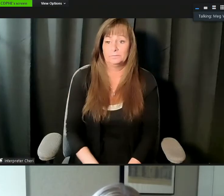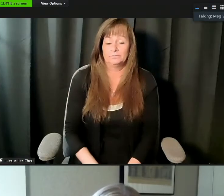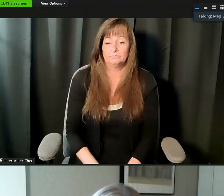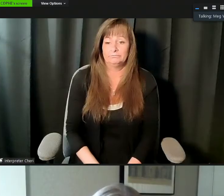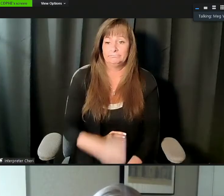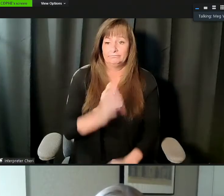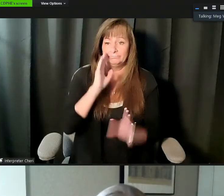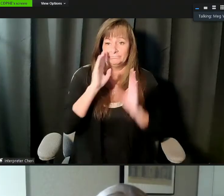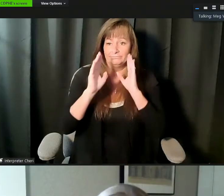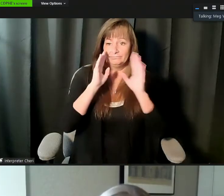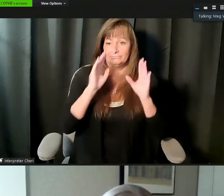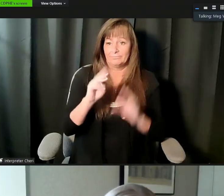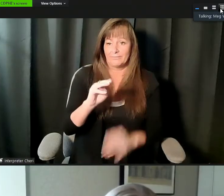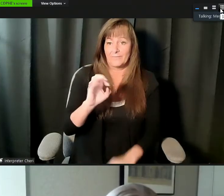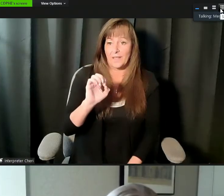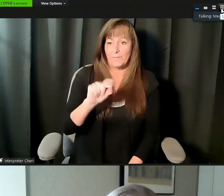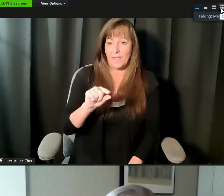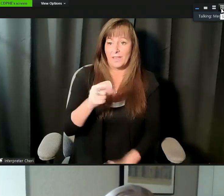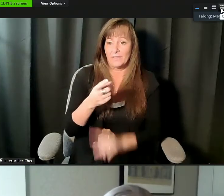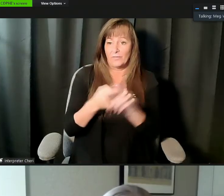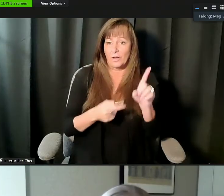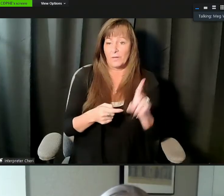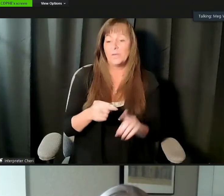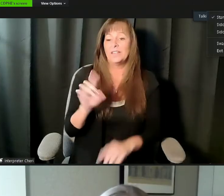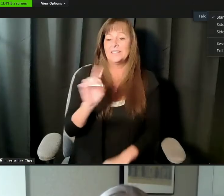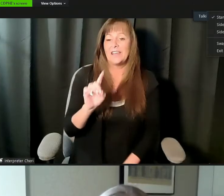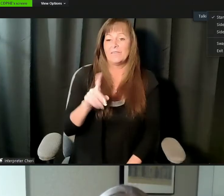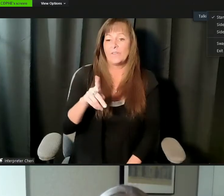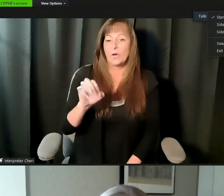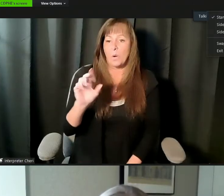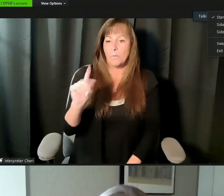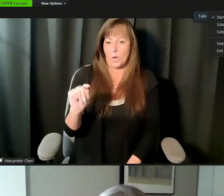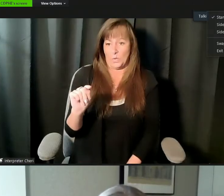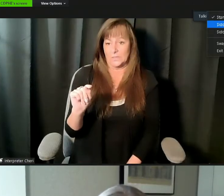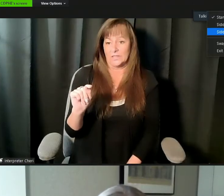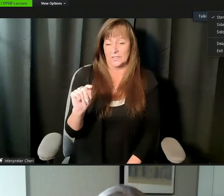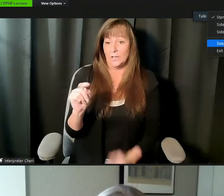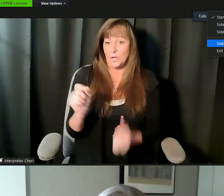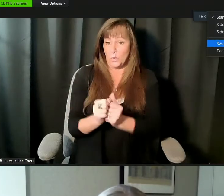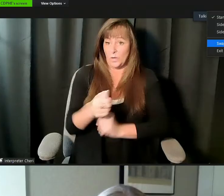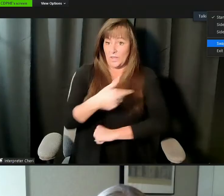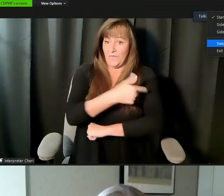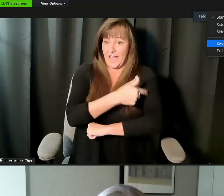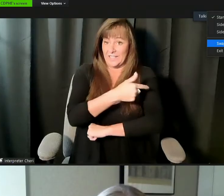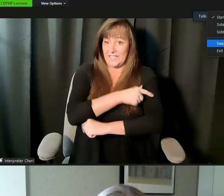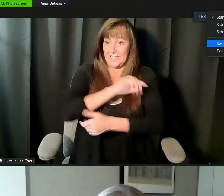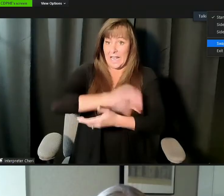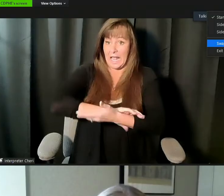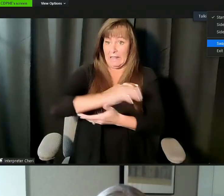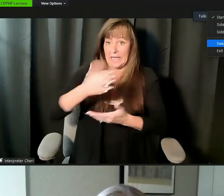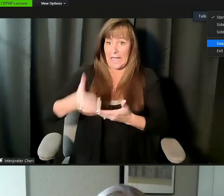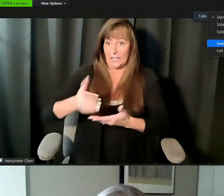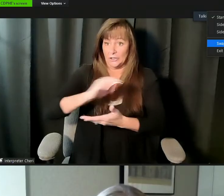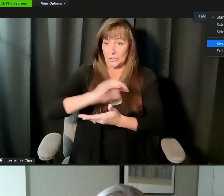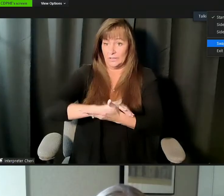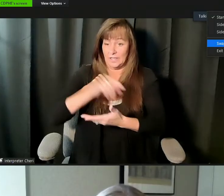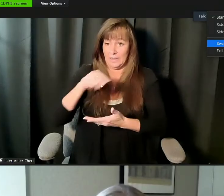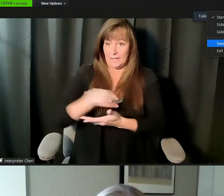Hello, this is Meg Wingeter from the Denver Post. With the vaccine allocations, this week